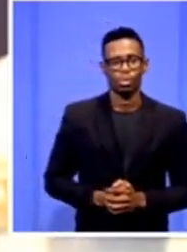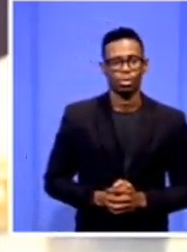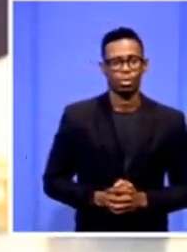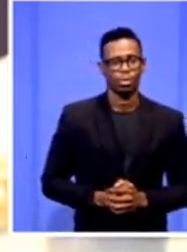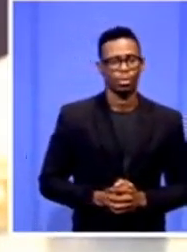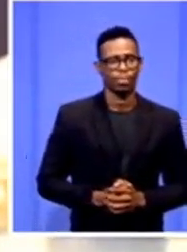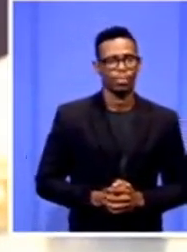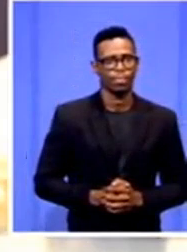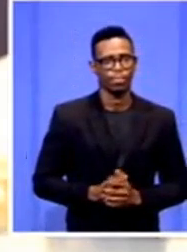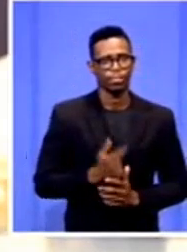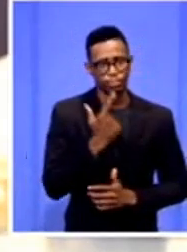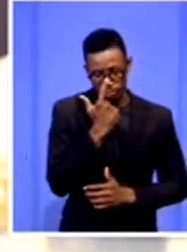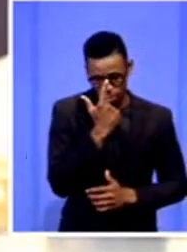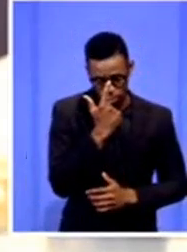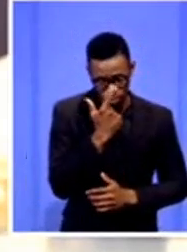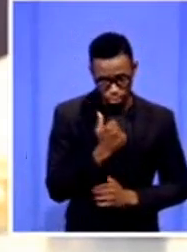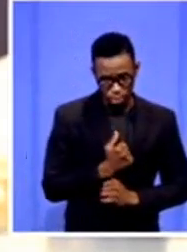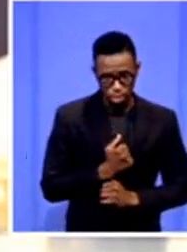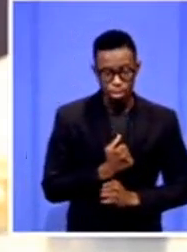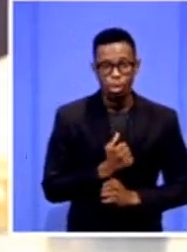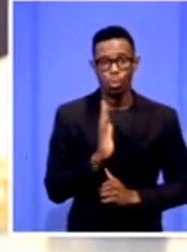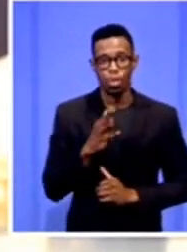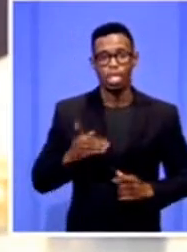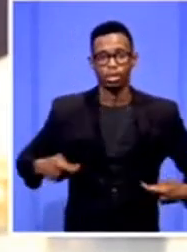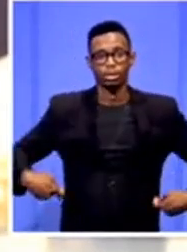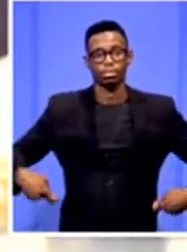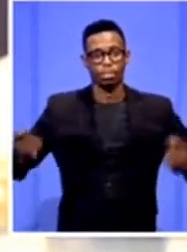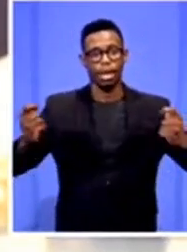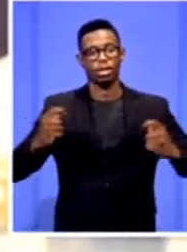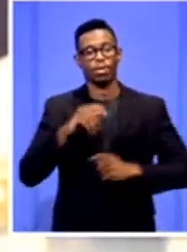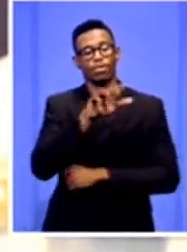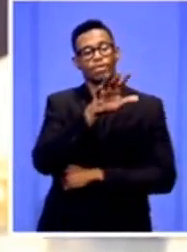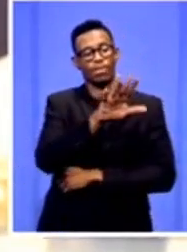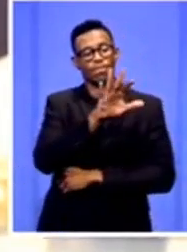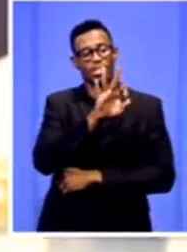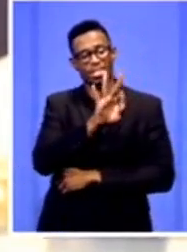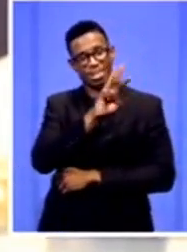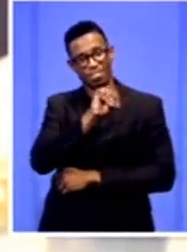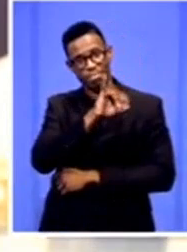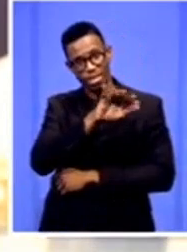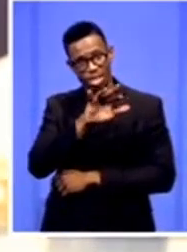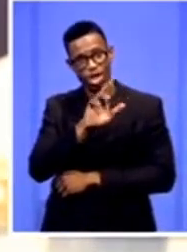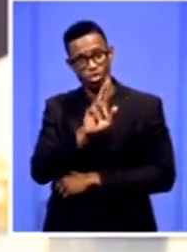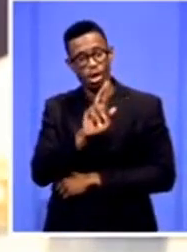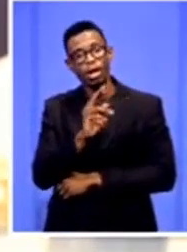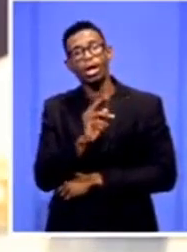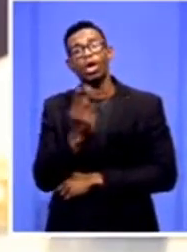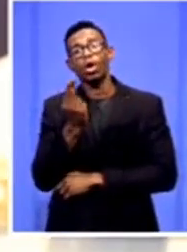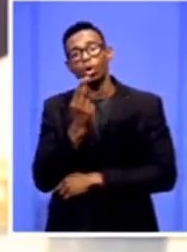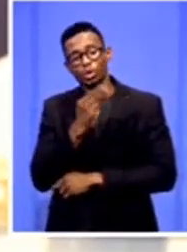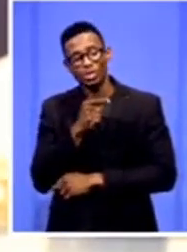53 million rand and 300 job opportunities will be created through these